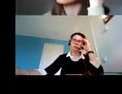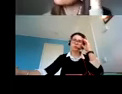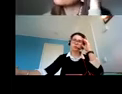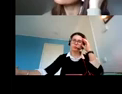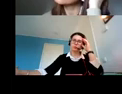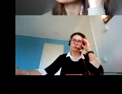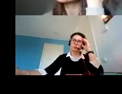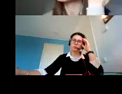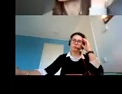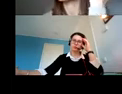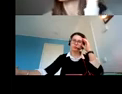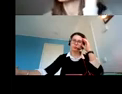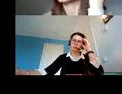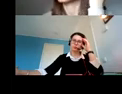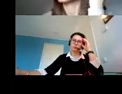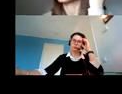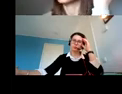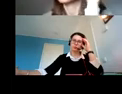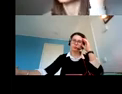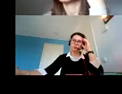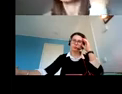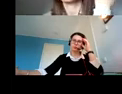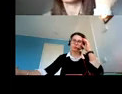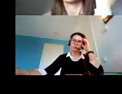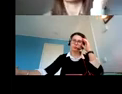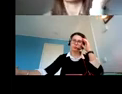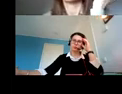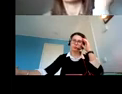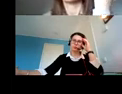vulnerable groups, I mean like human rights defenders,